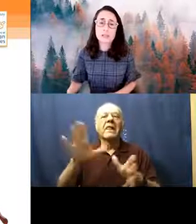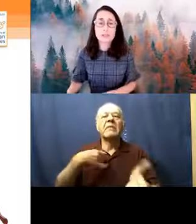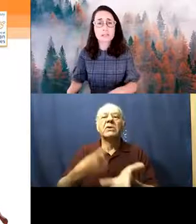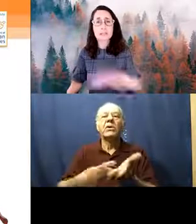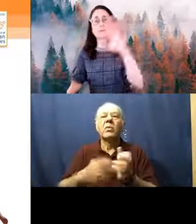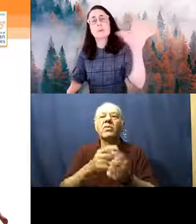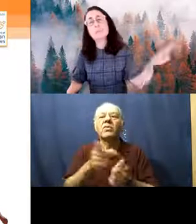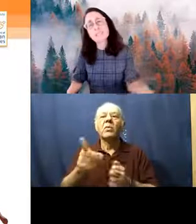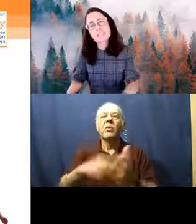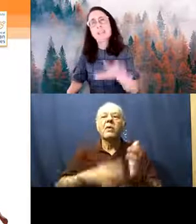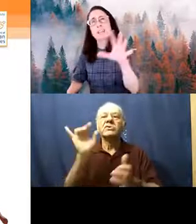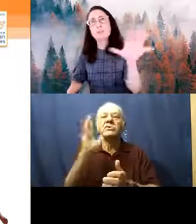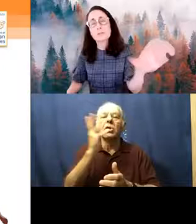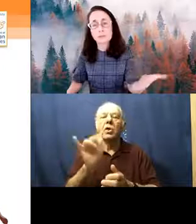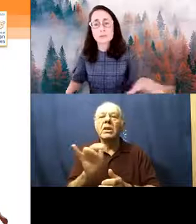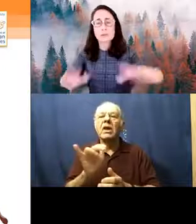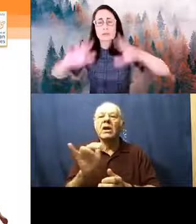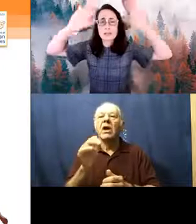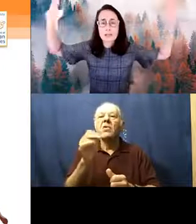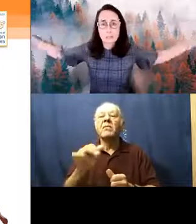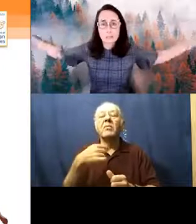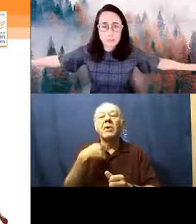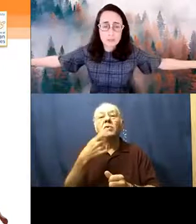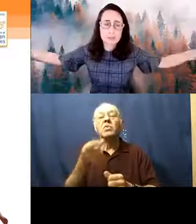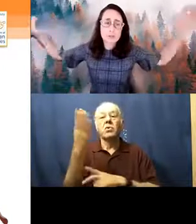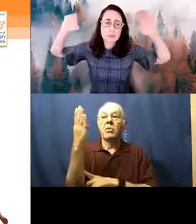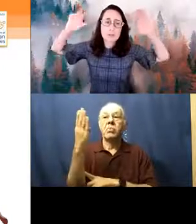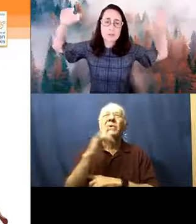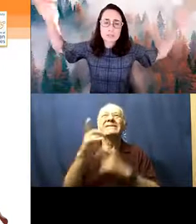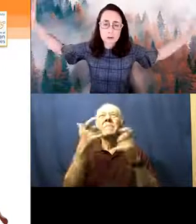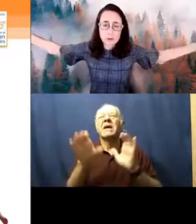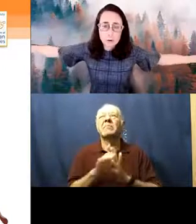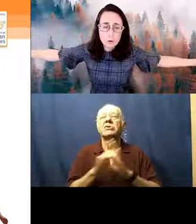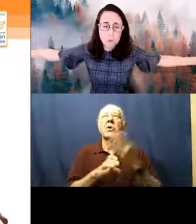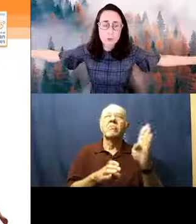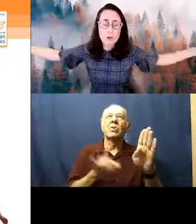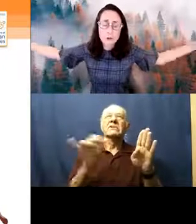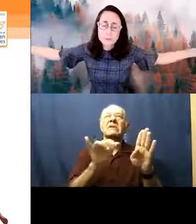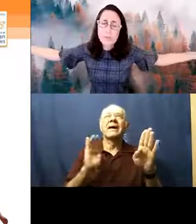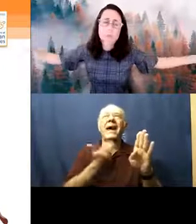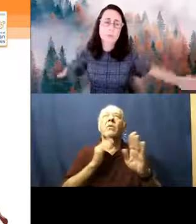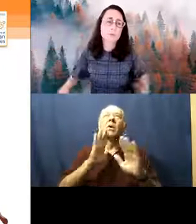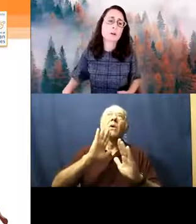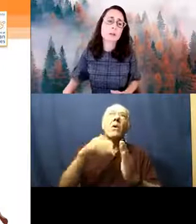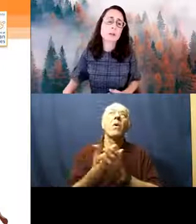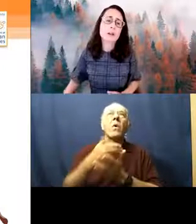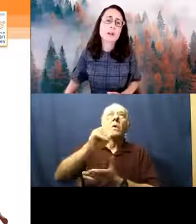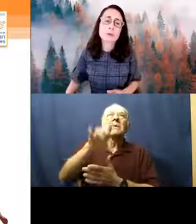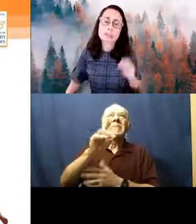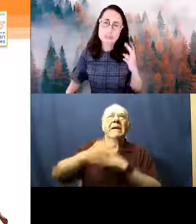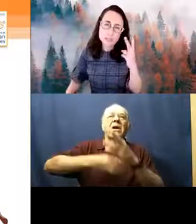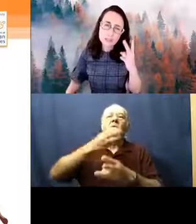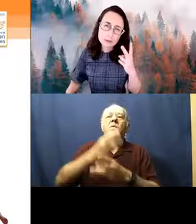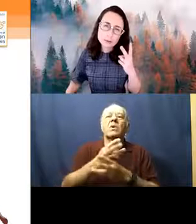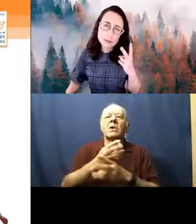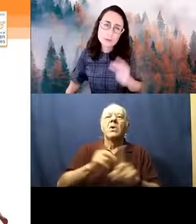about what that looks like. Remember, I said I think of the blue as like the big picture. The blue is like our whole Medicaid world. But